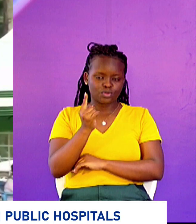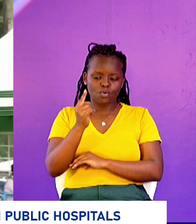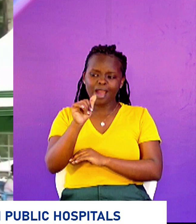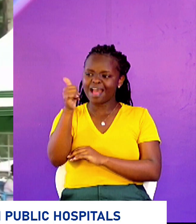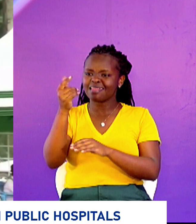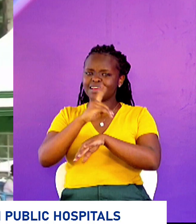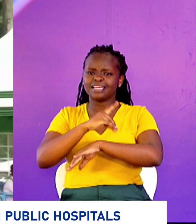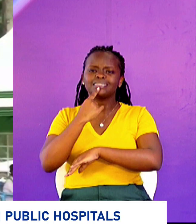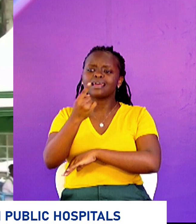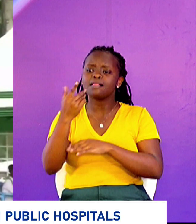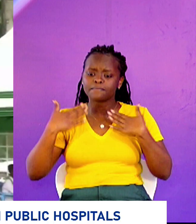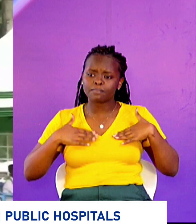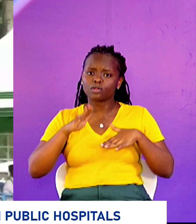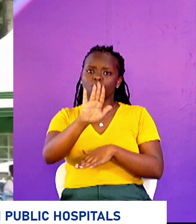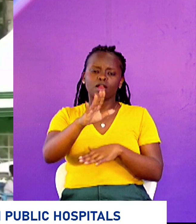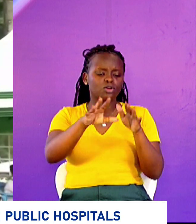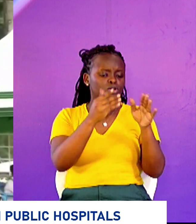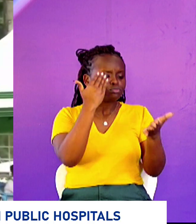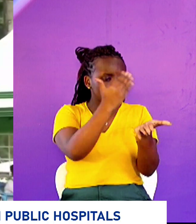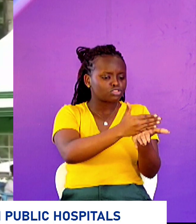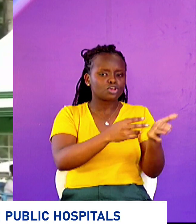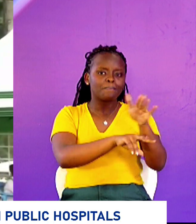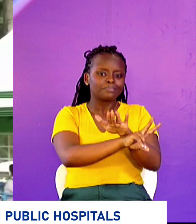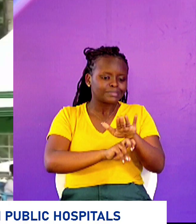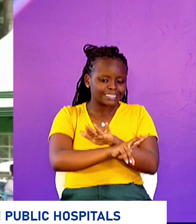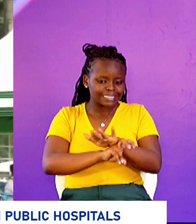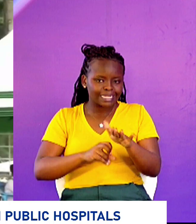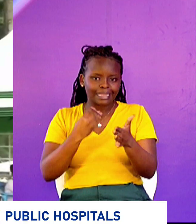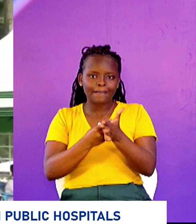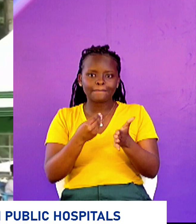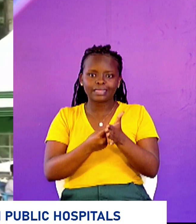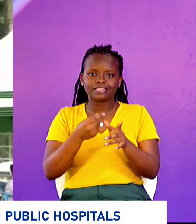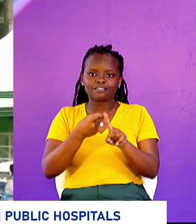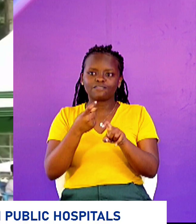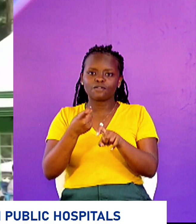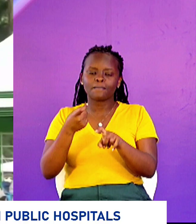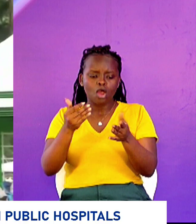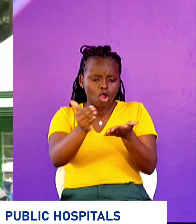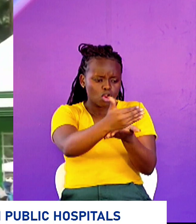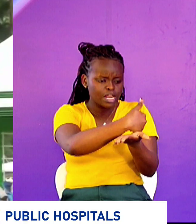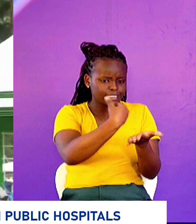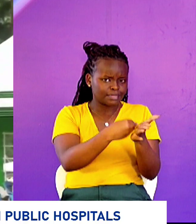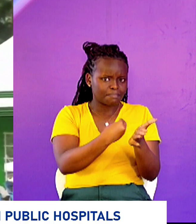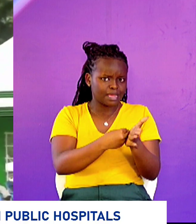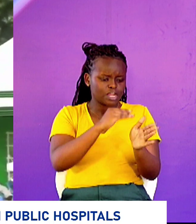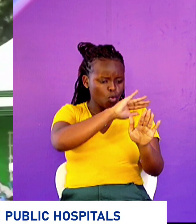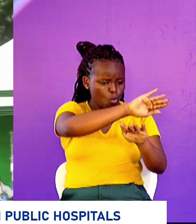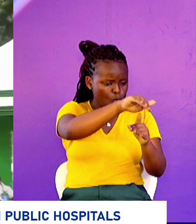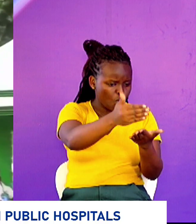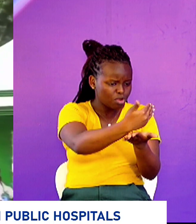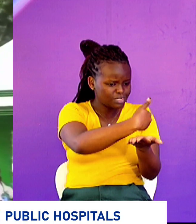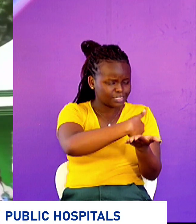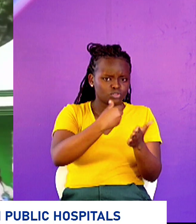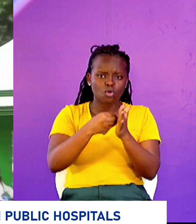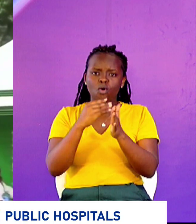tell your people to stop stealing money from the E-Fund. They are collecting money. They collect all government